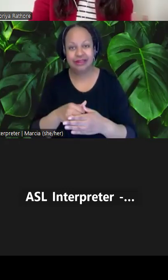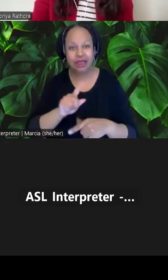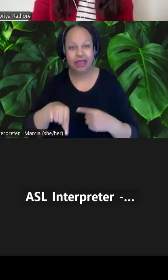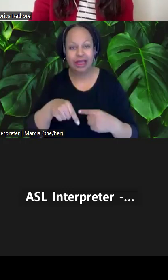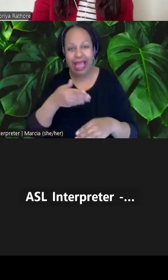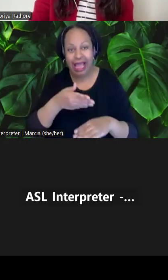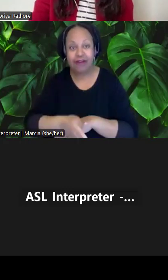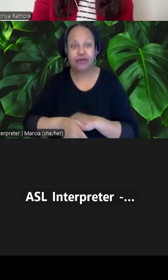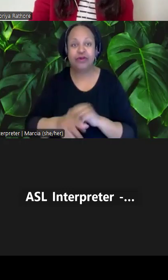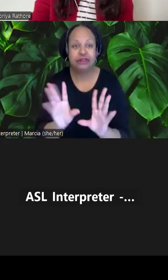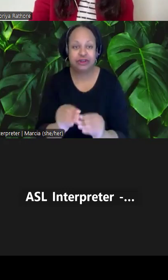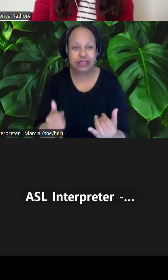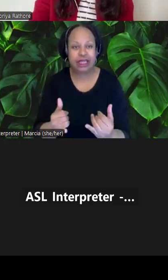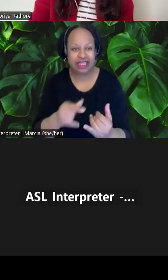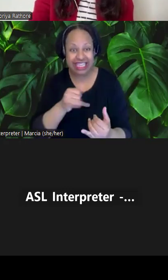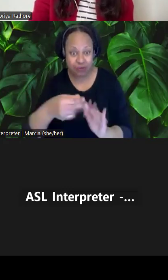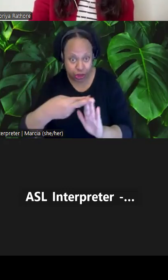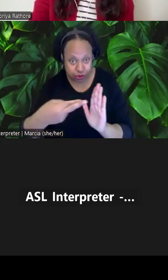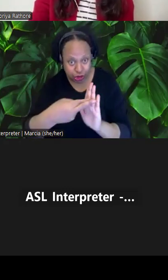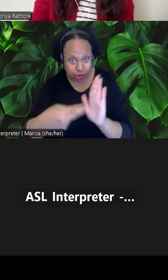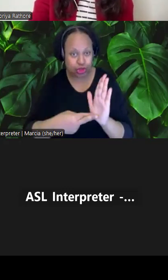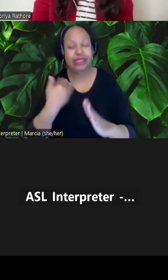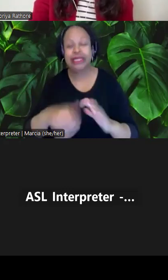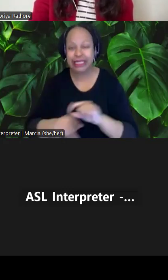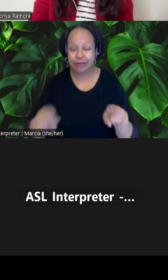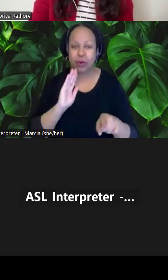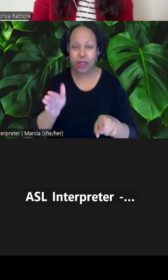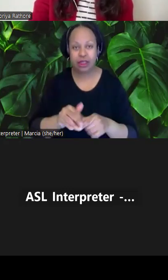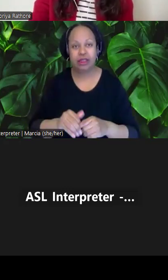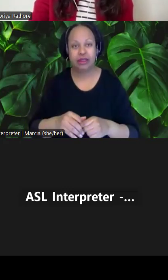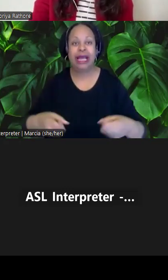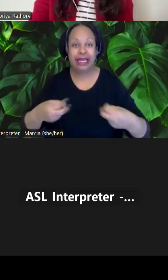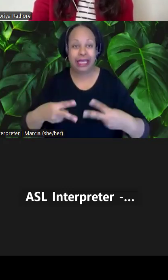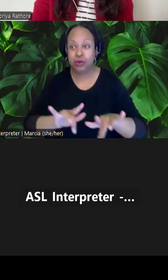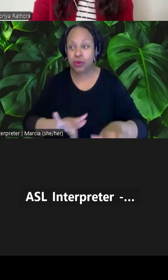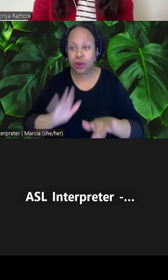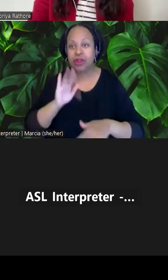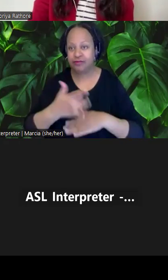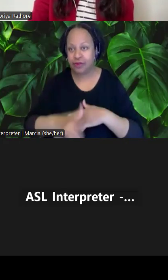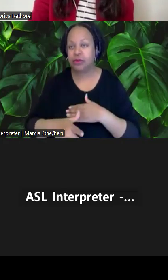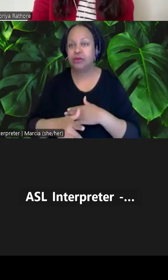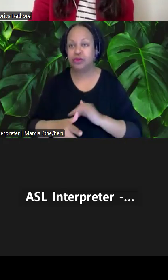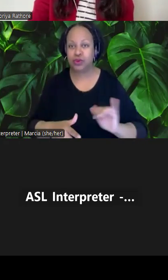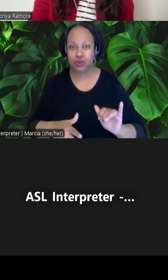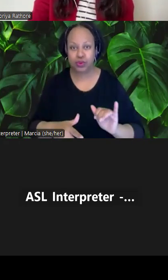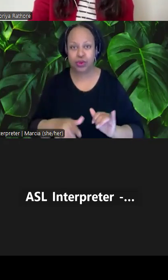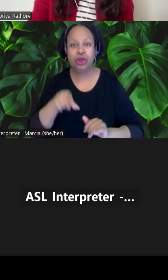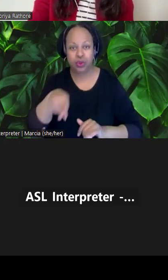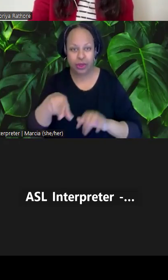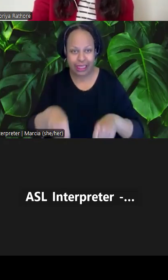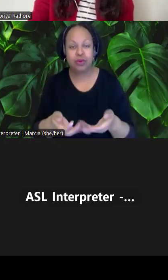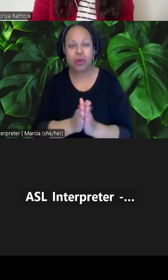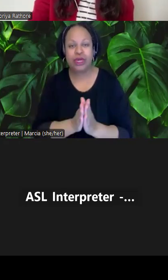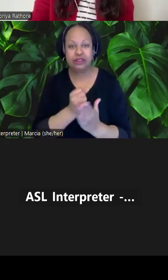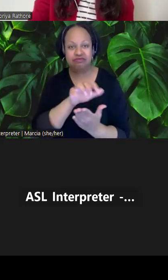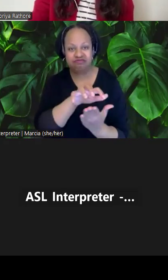registered after the session has ended. A captioned recording will also be made available to you, and you can request a transcript